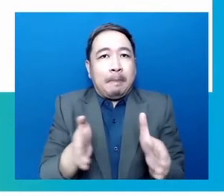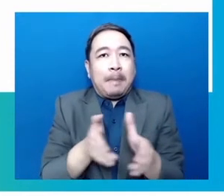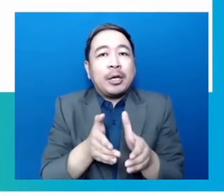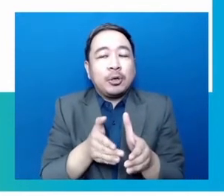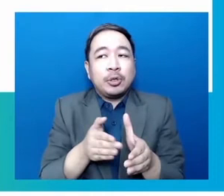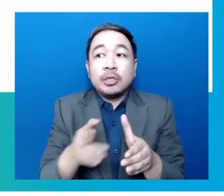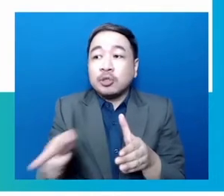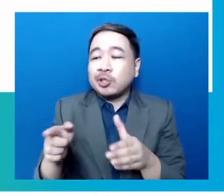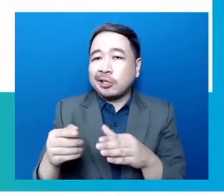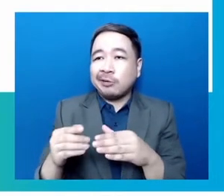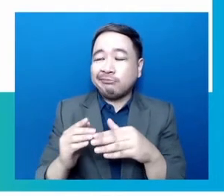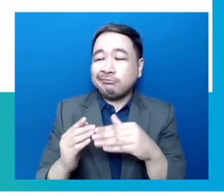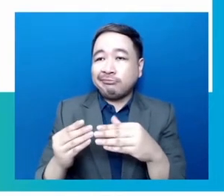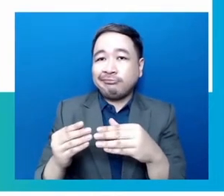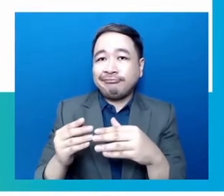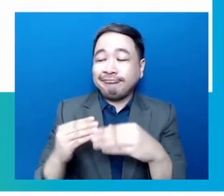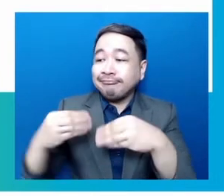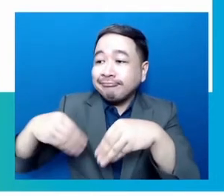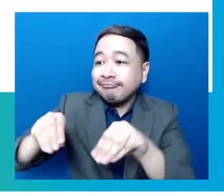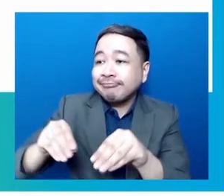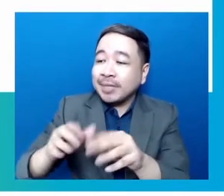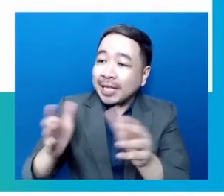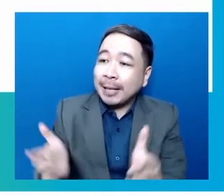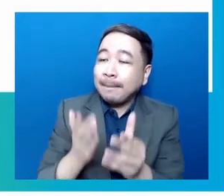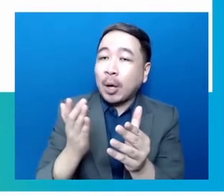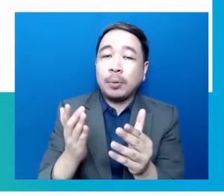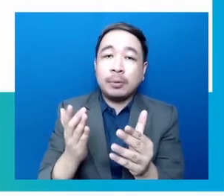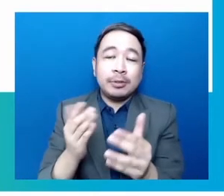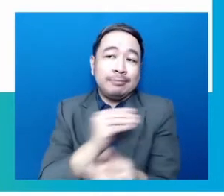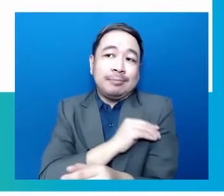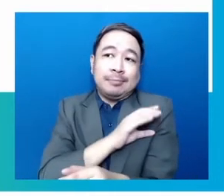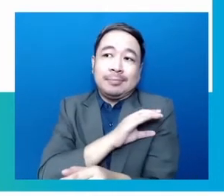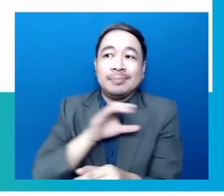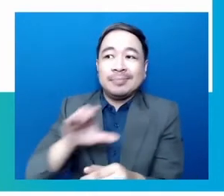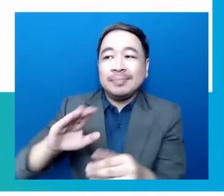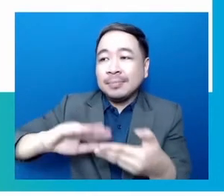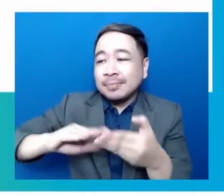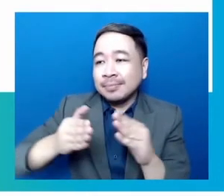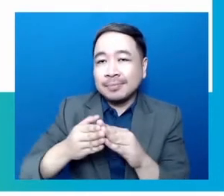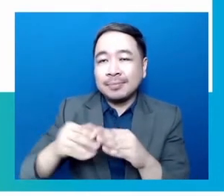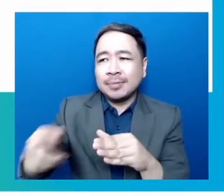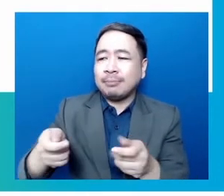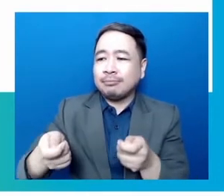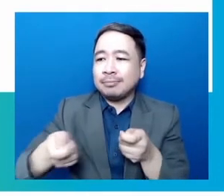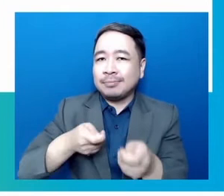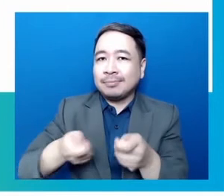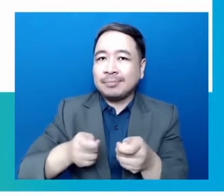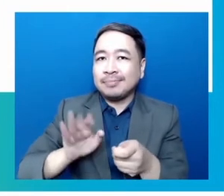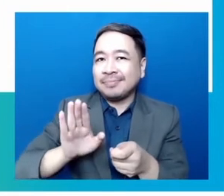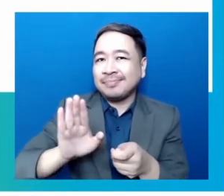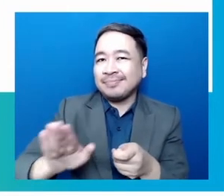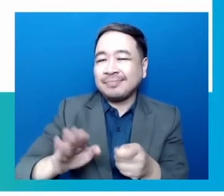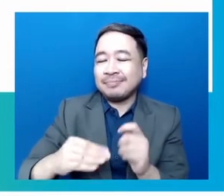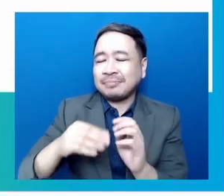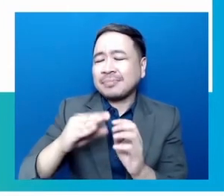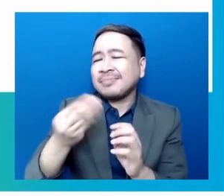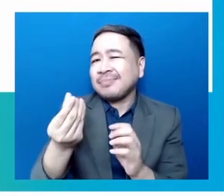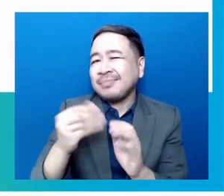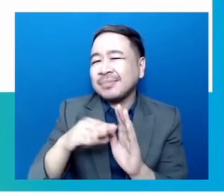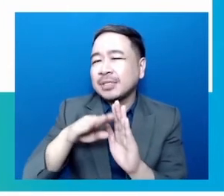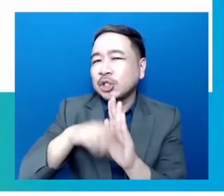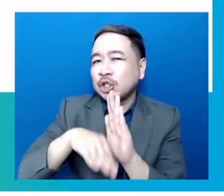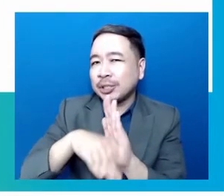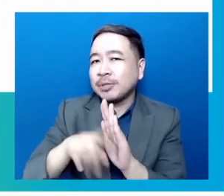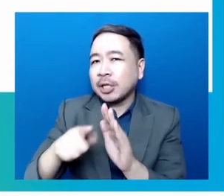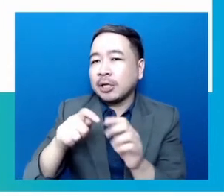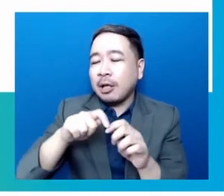further by empowering communities to purchase and manage their own affordable, distributed, renewable energy systems.